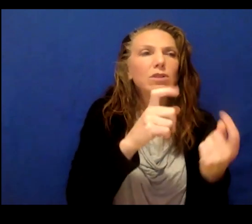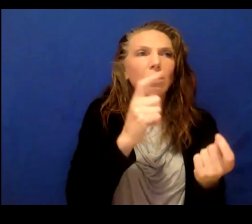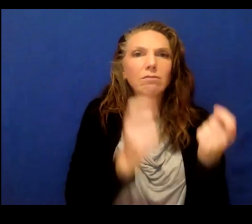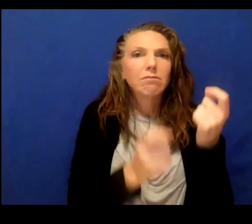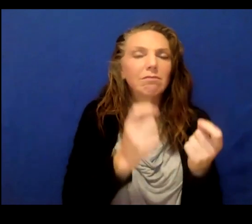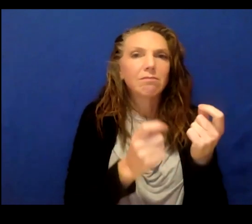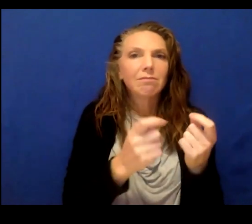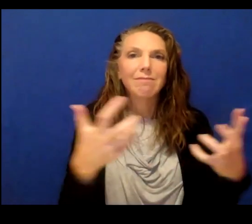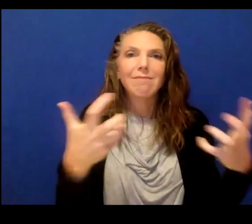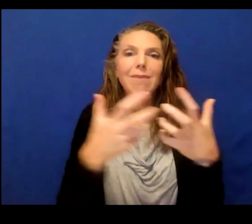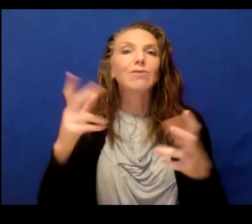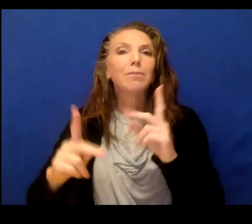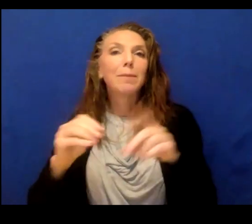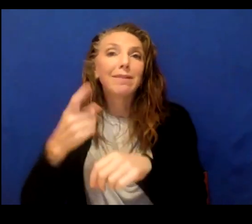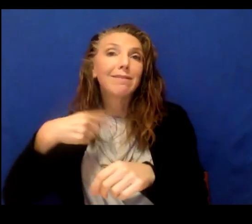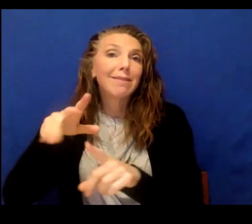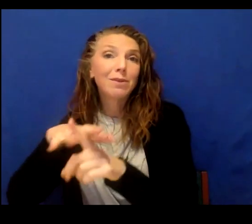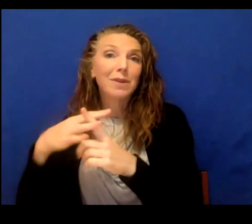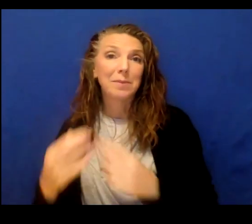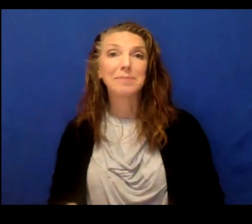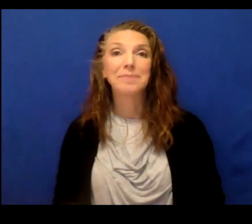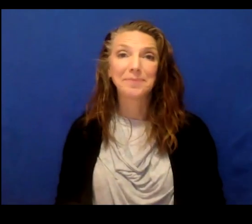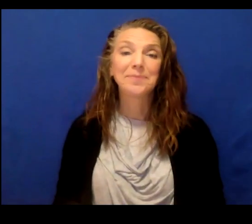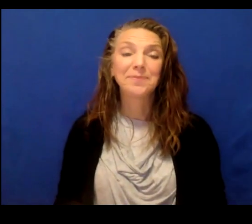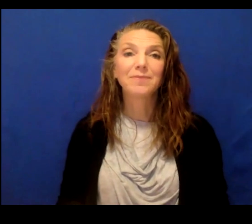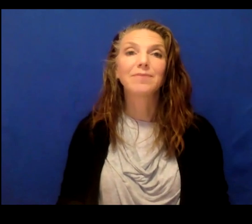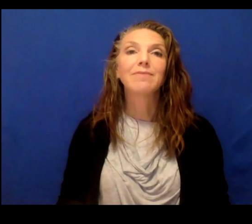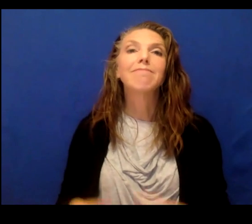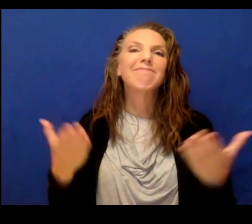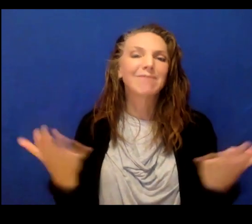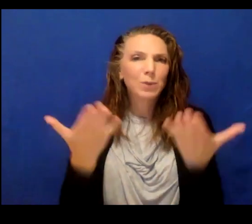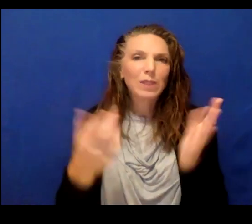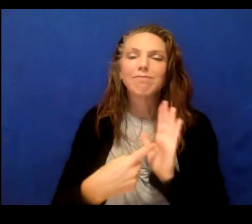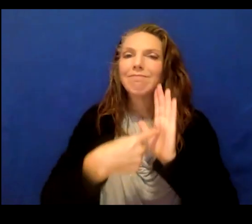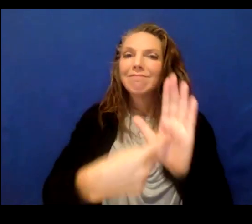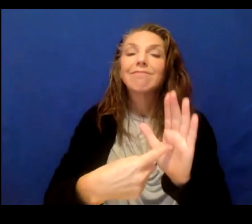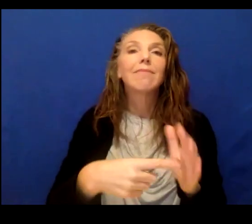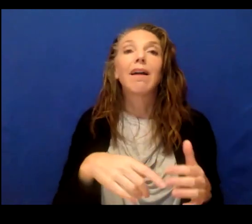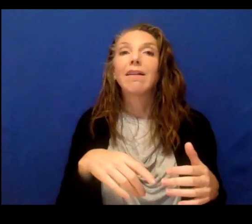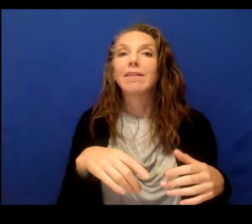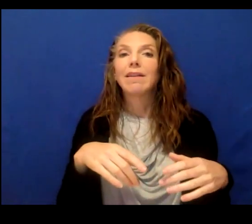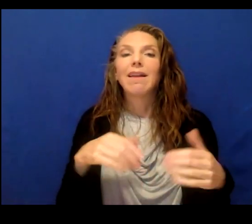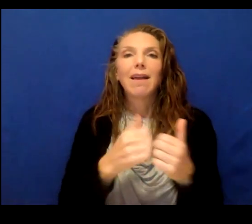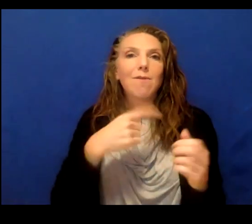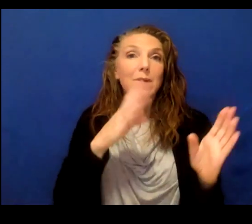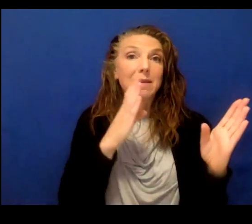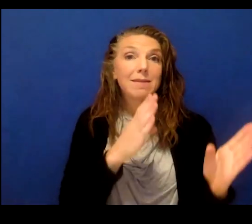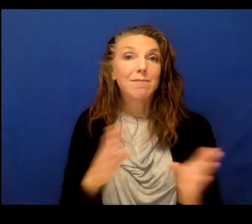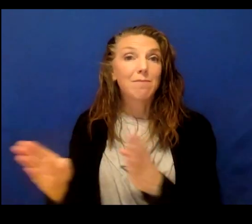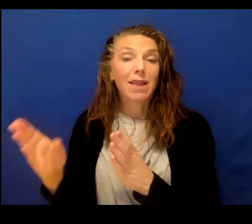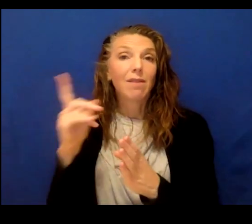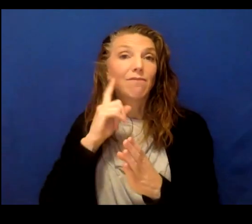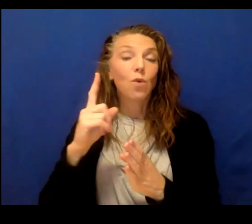for the people in our environments over time. So this is an example of how we would go about planning